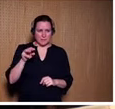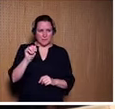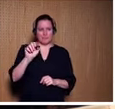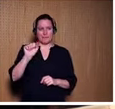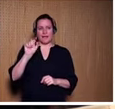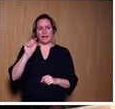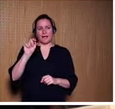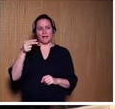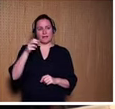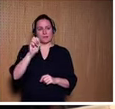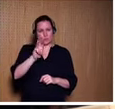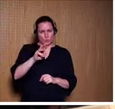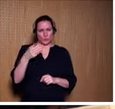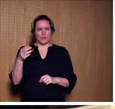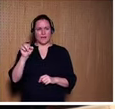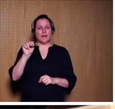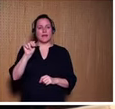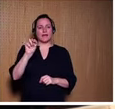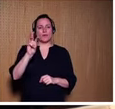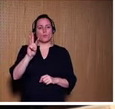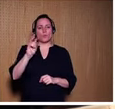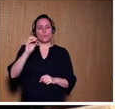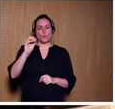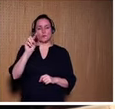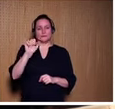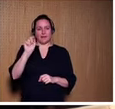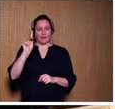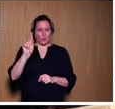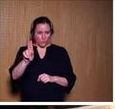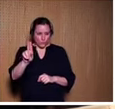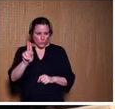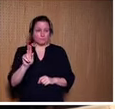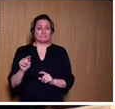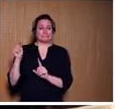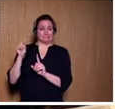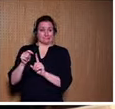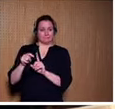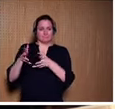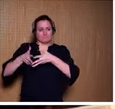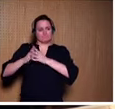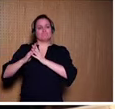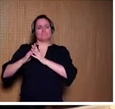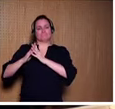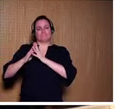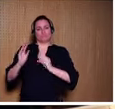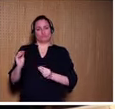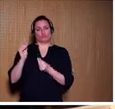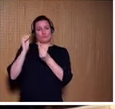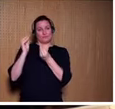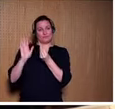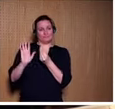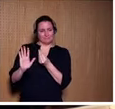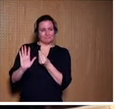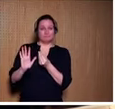Young Leader, a non-binary activist from Nigeria, and founder of Obodo, a youth-led organization